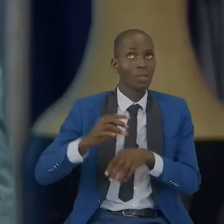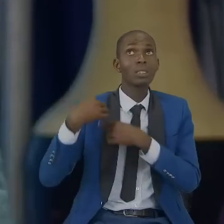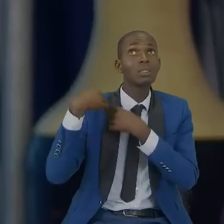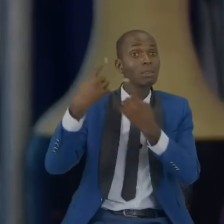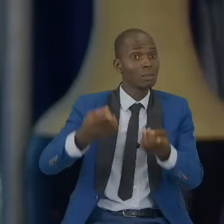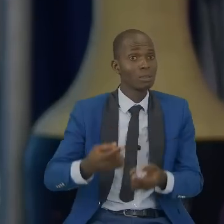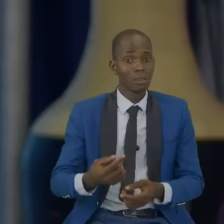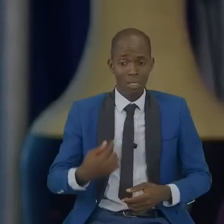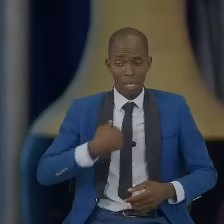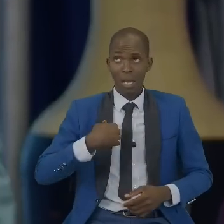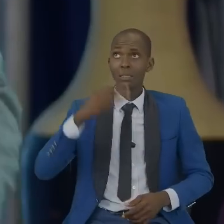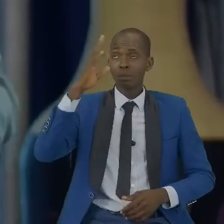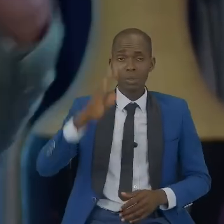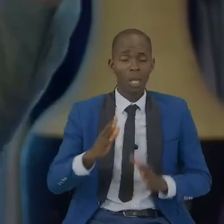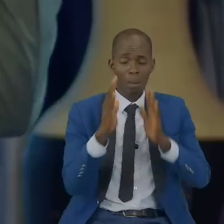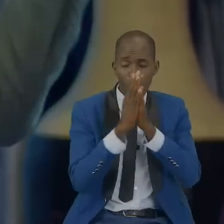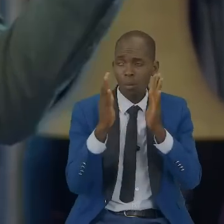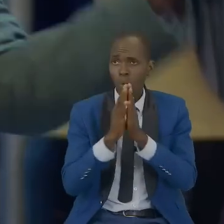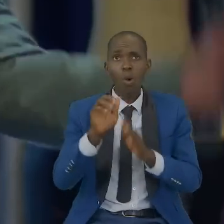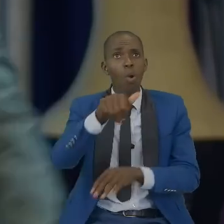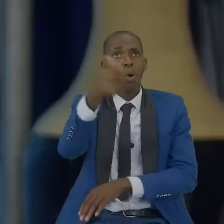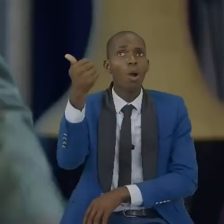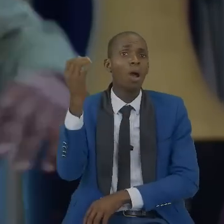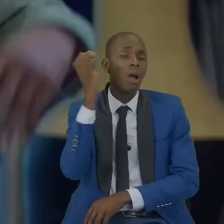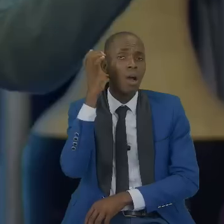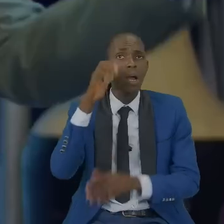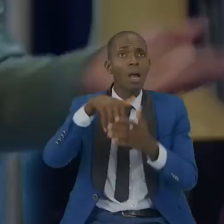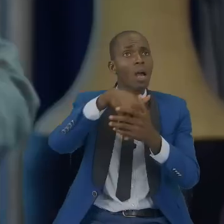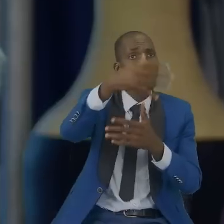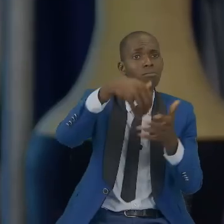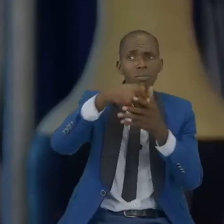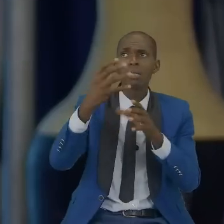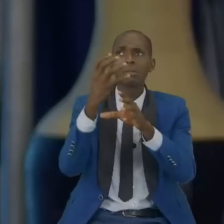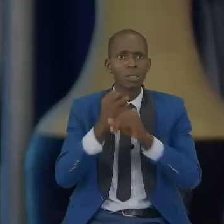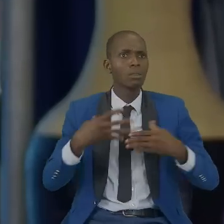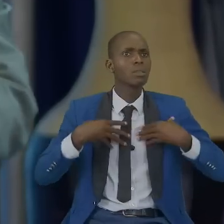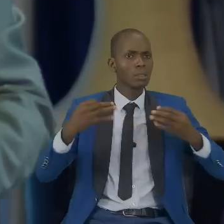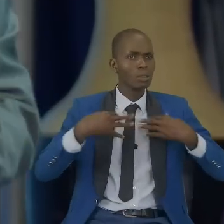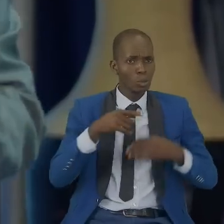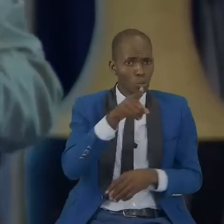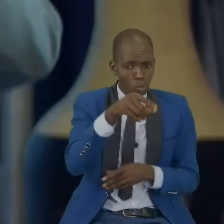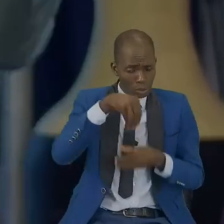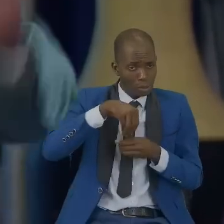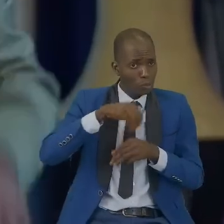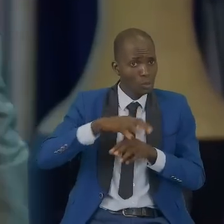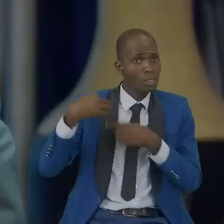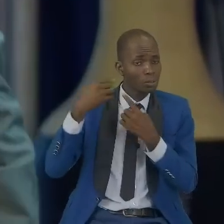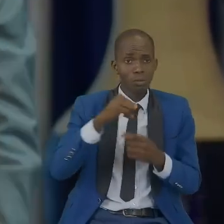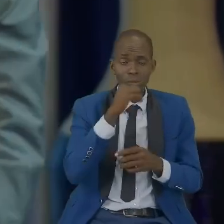lame, they have risen up, they have walked, and even those who have hunched back, God has, didn't you hear the testimony?